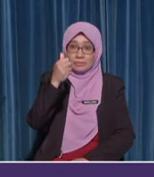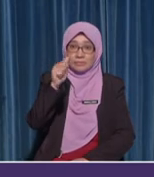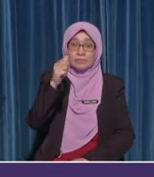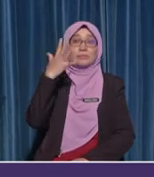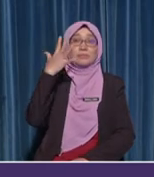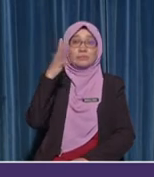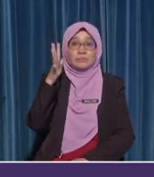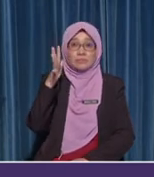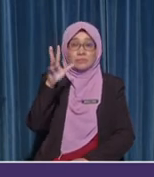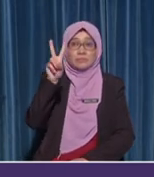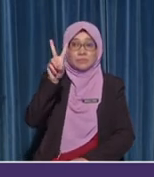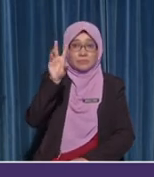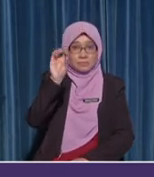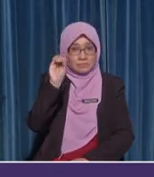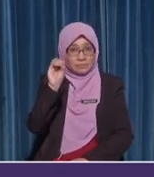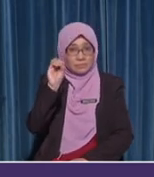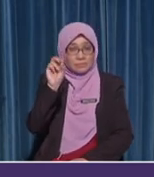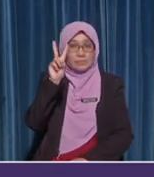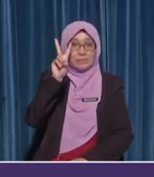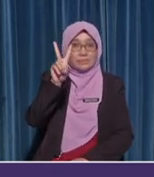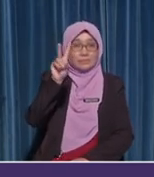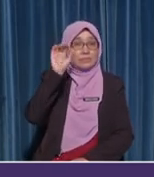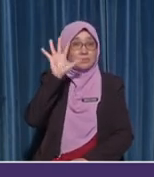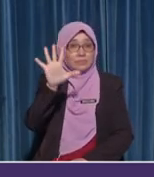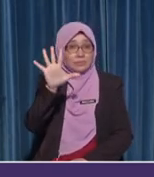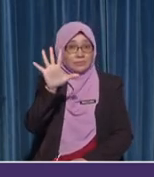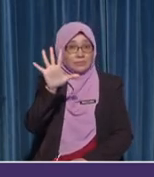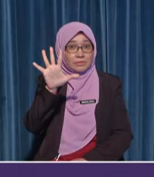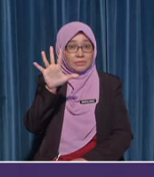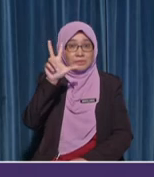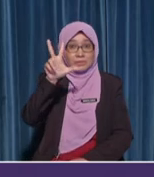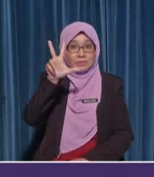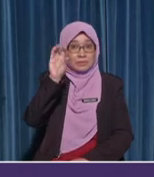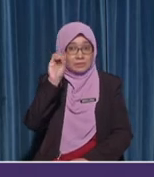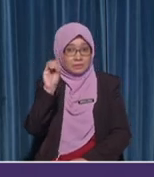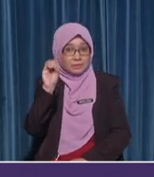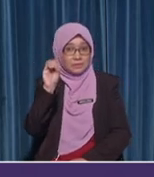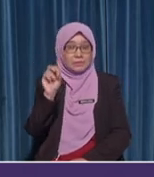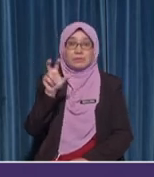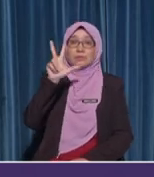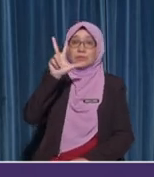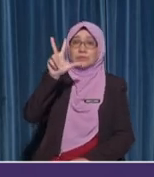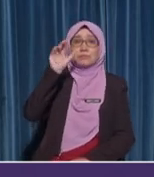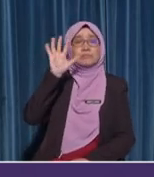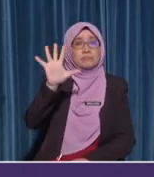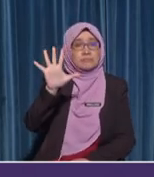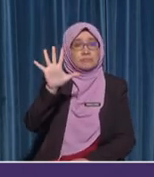15, 20, 25, 30,